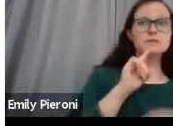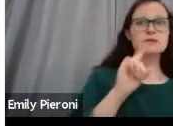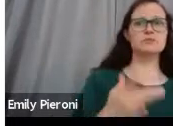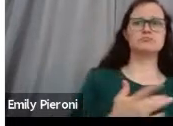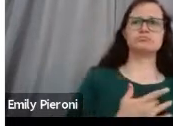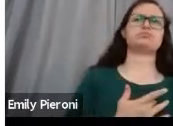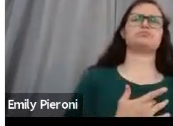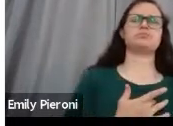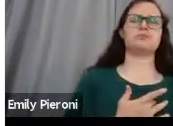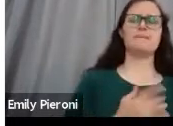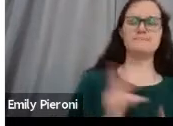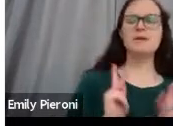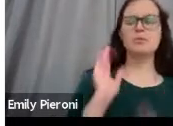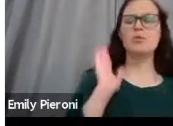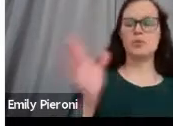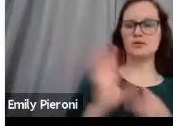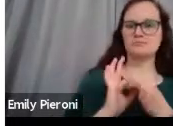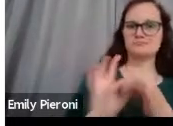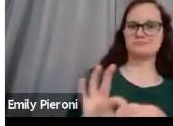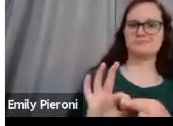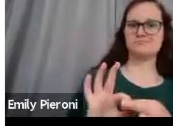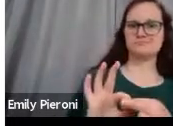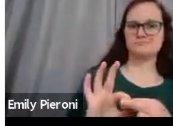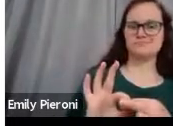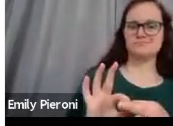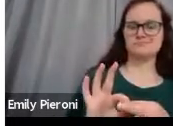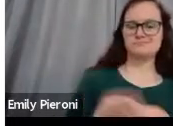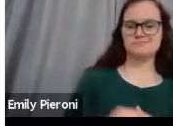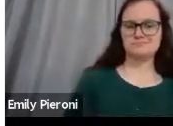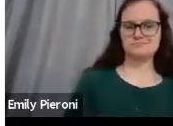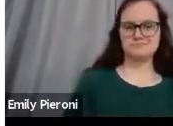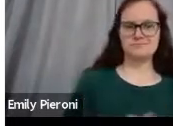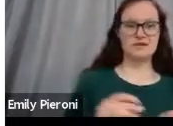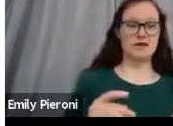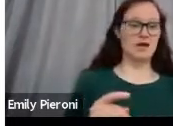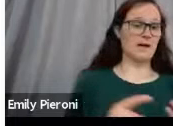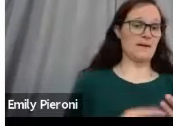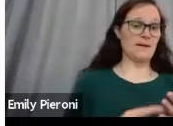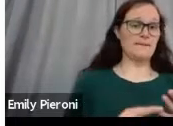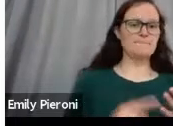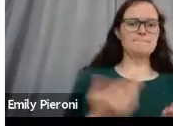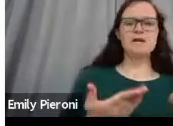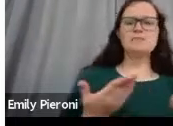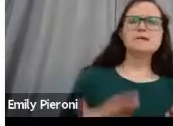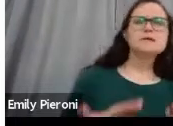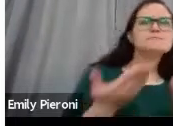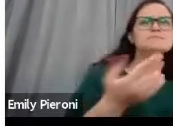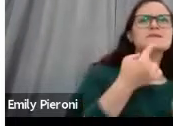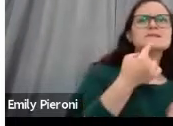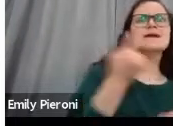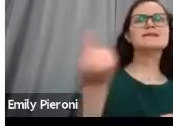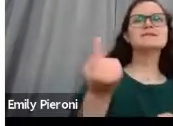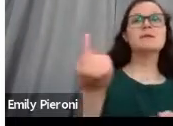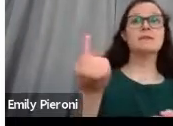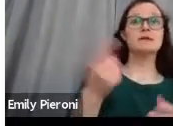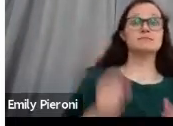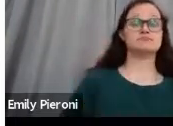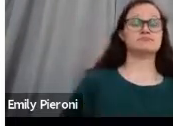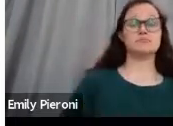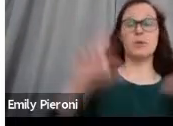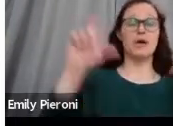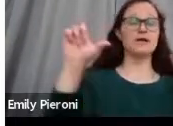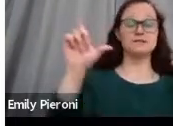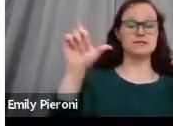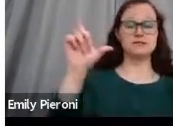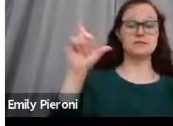framework. Offer something surprising and unexpected. Sometimes that's positive, sometimes that's negative,